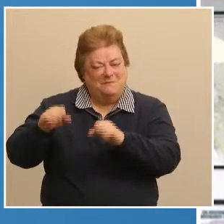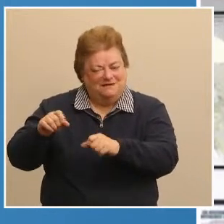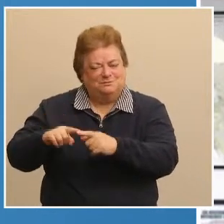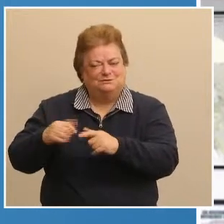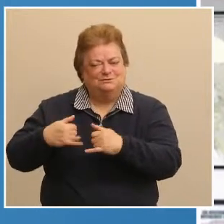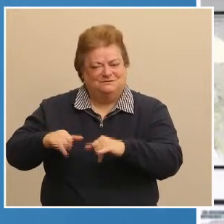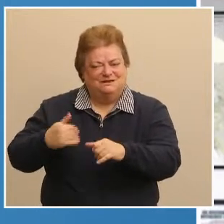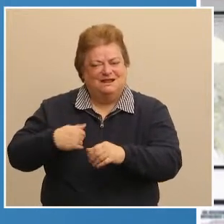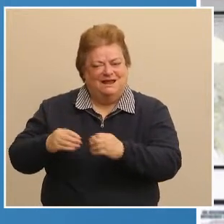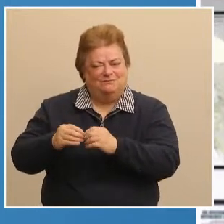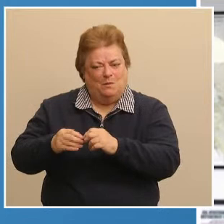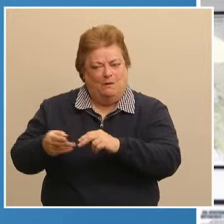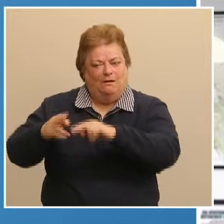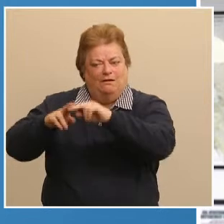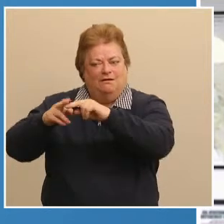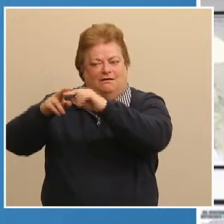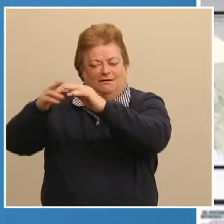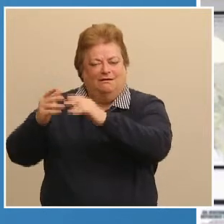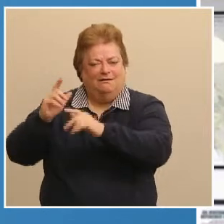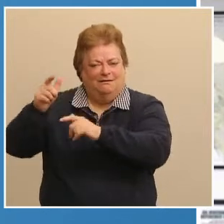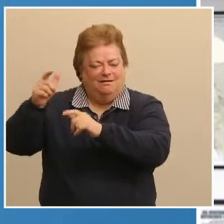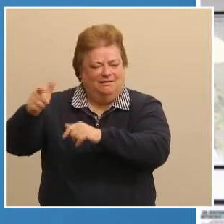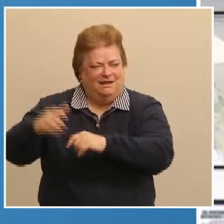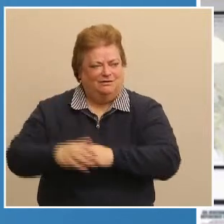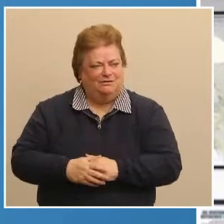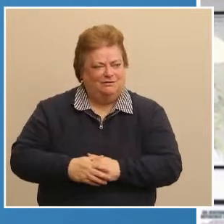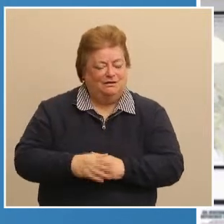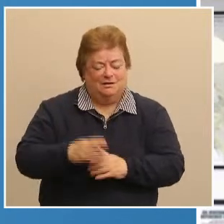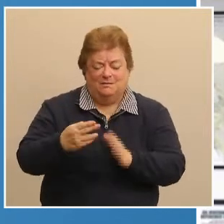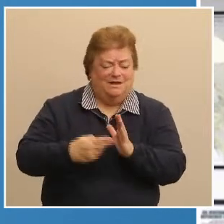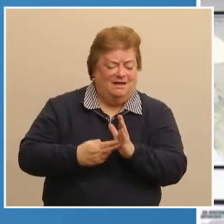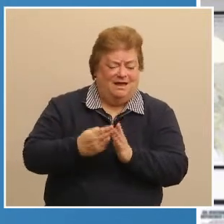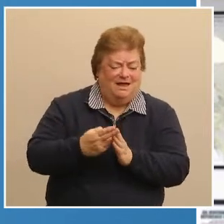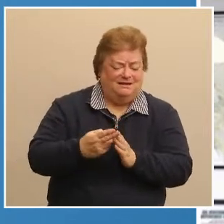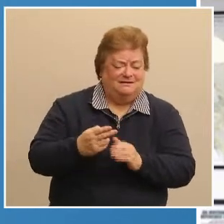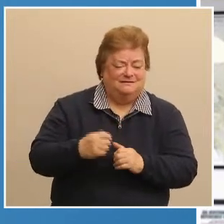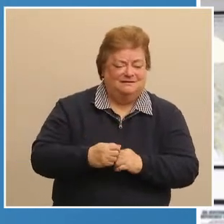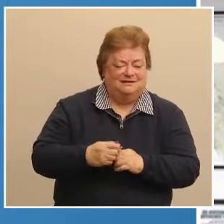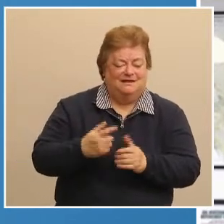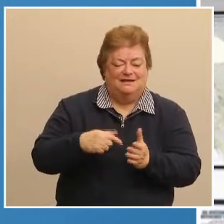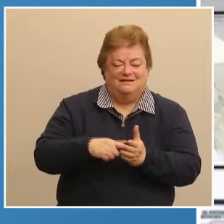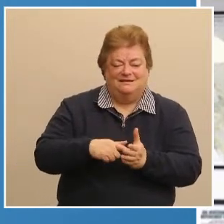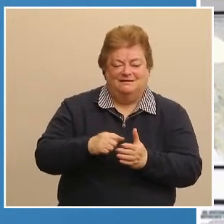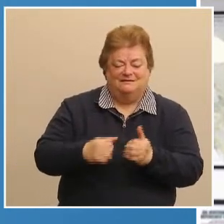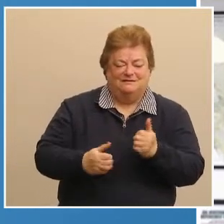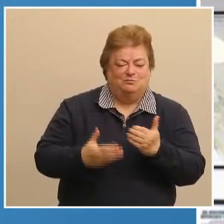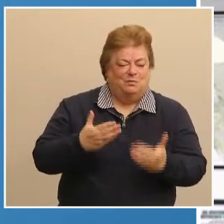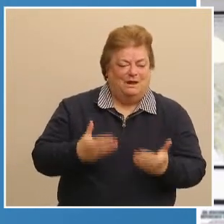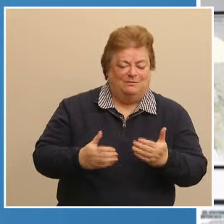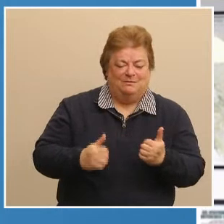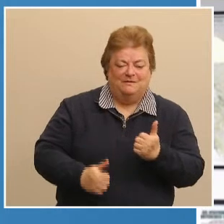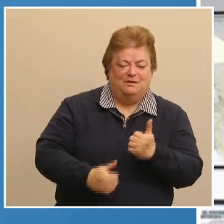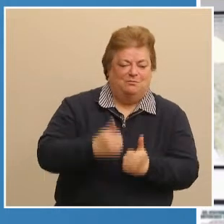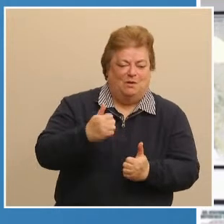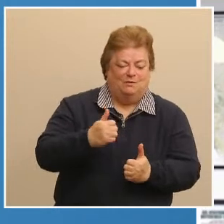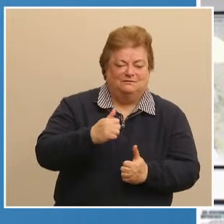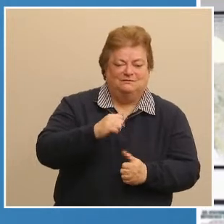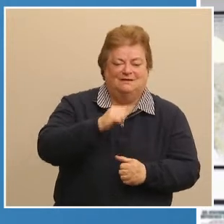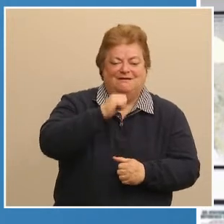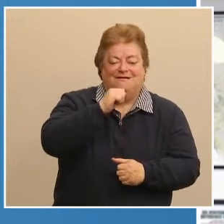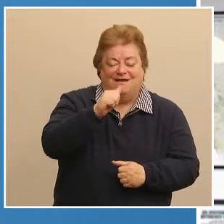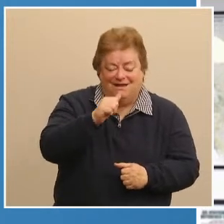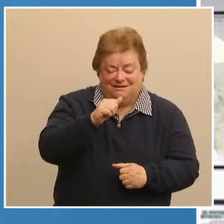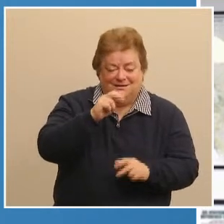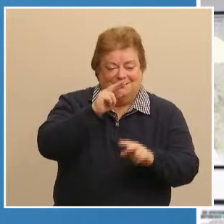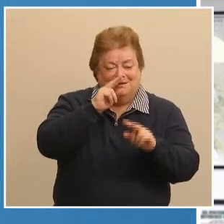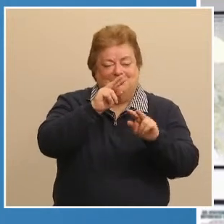really cautious. This is, to be honest, I've told folks, this is probably the most unpredictable point that we've